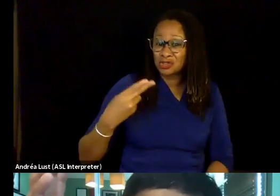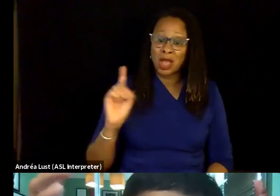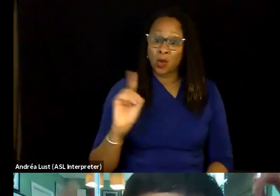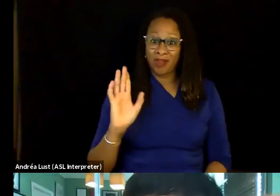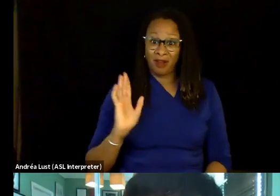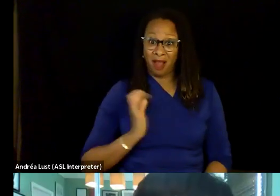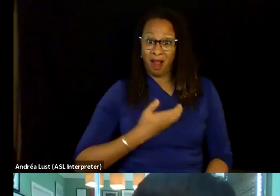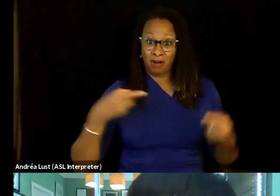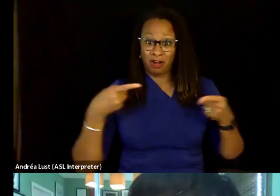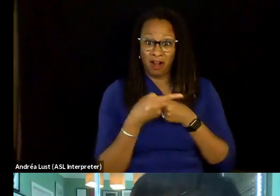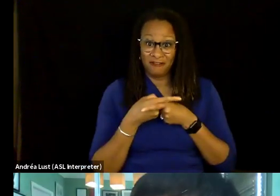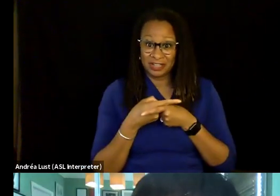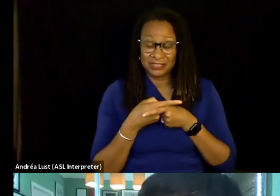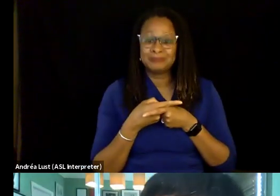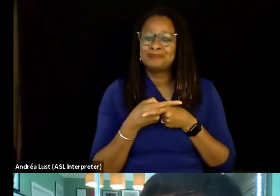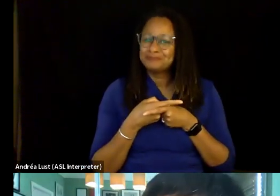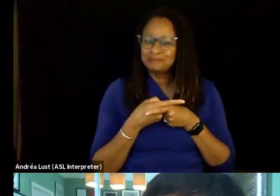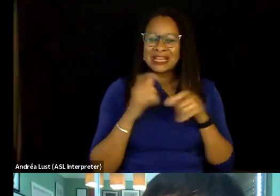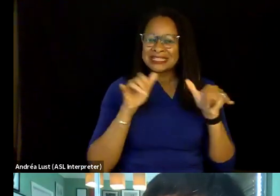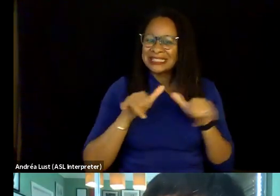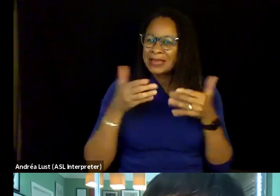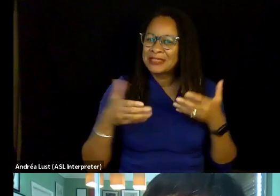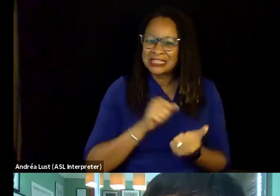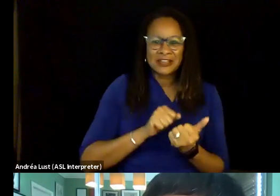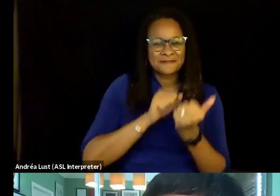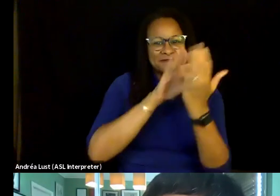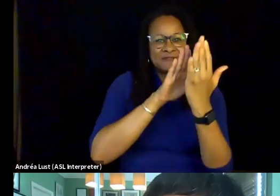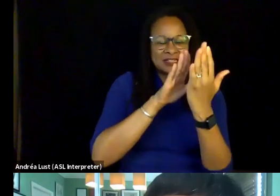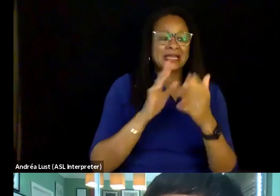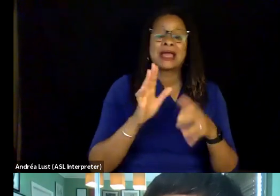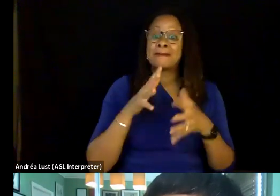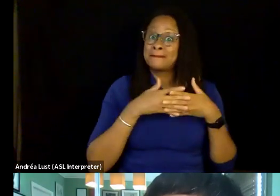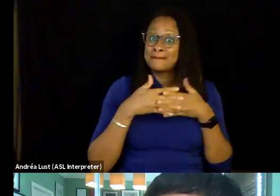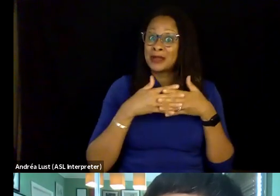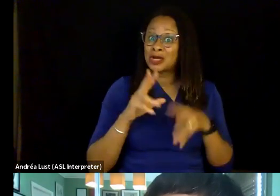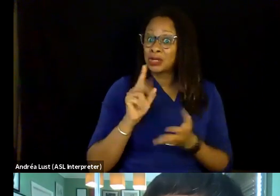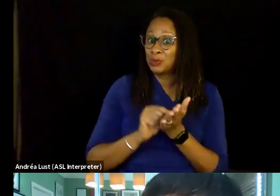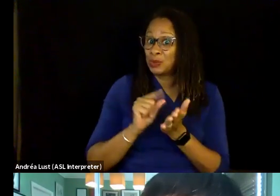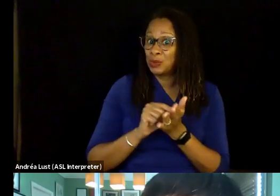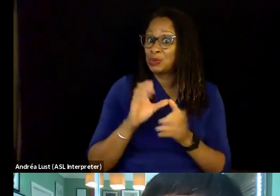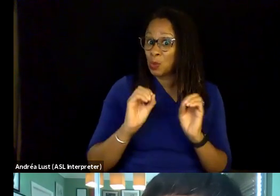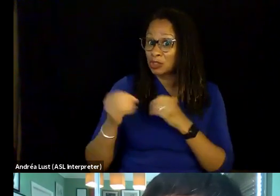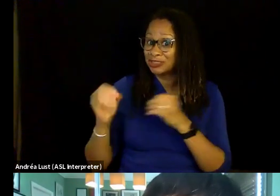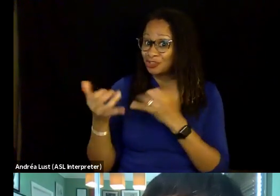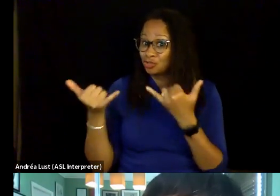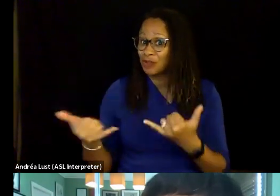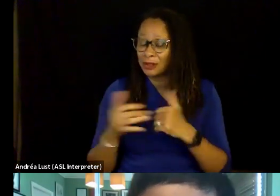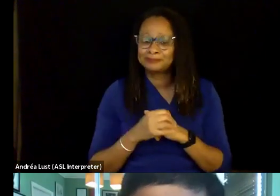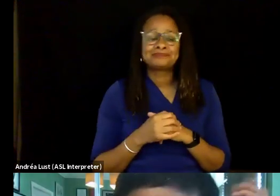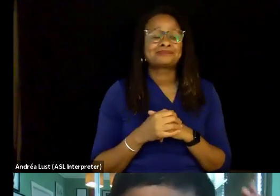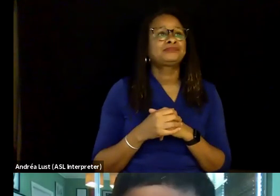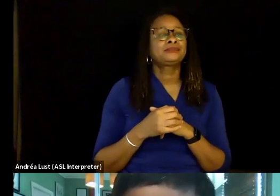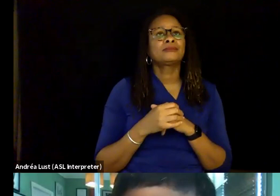conflict is the same thing that's facing American news organizations. At a time when